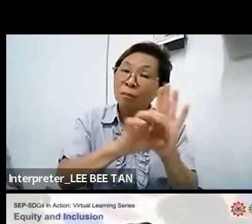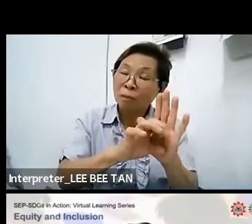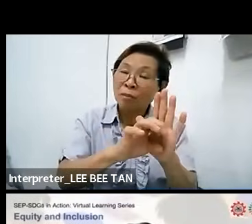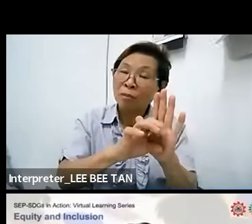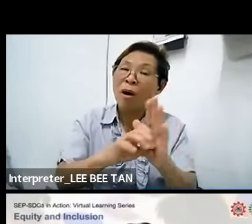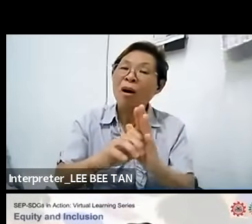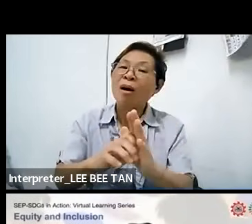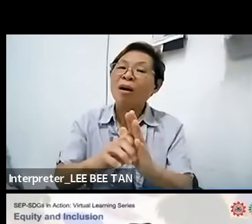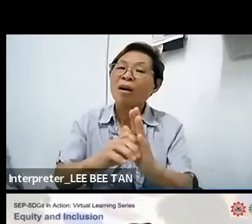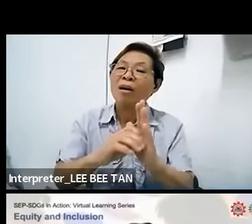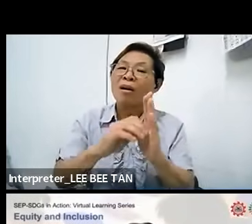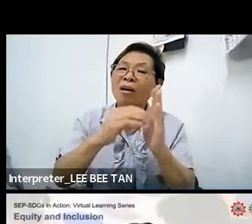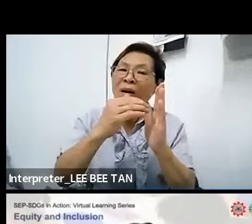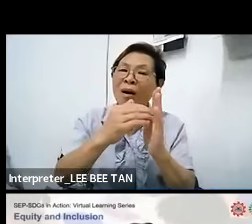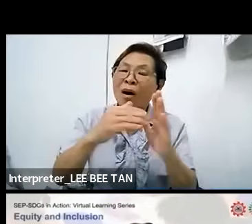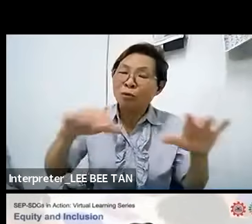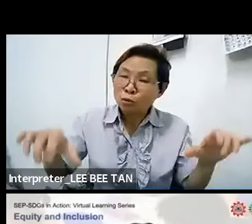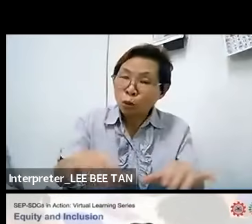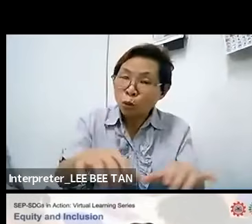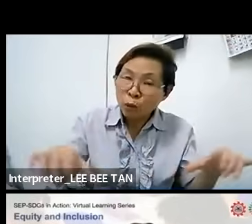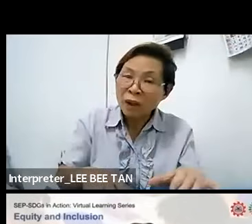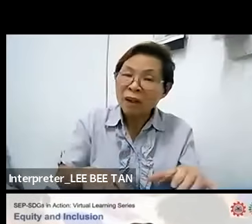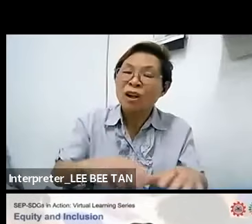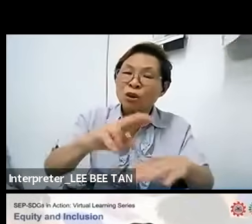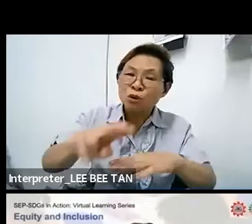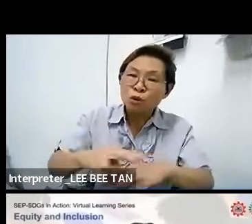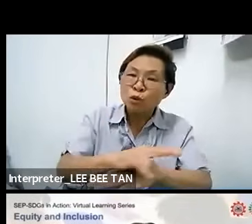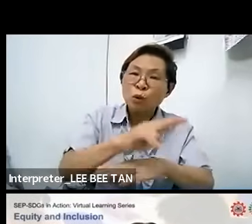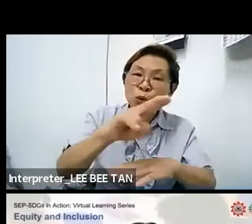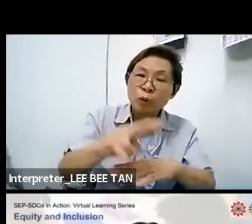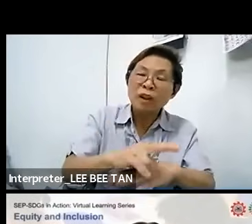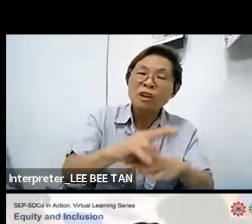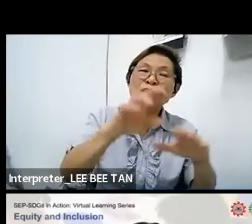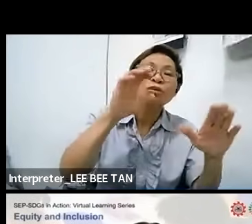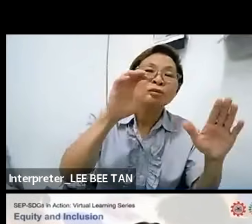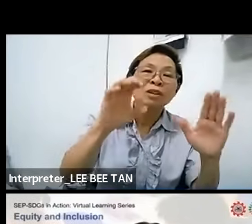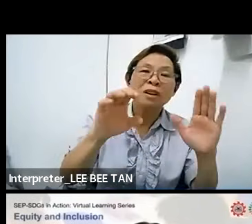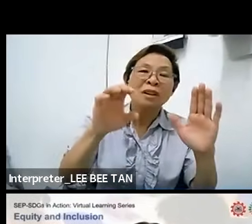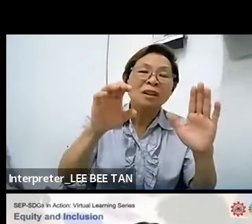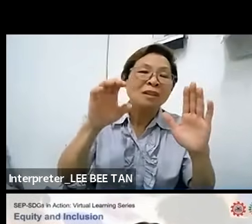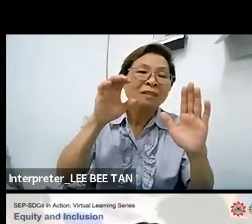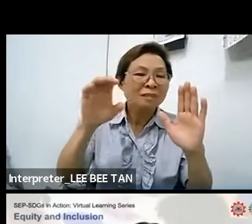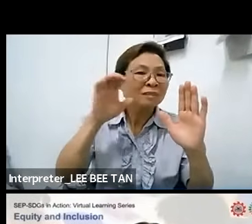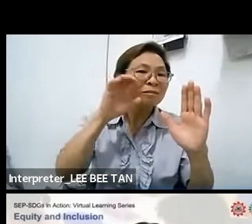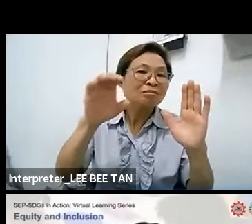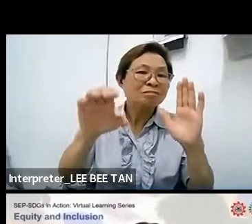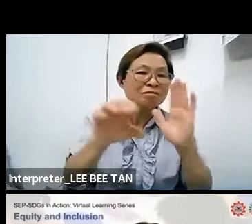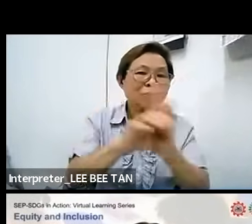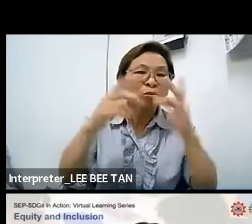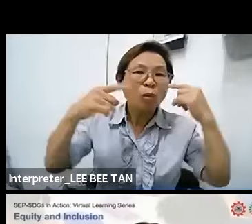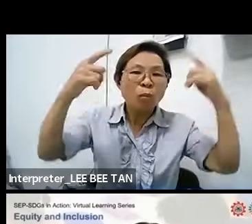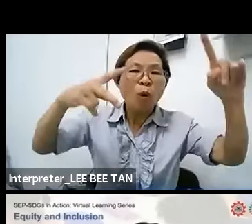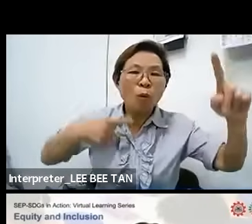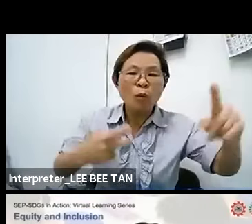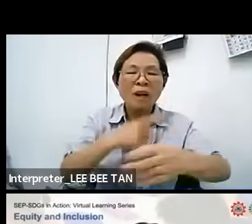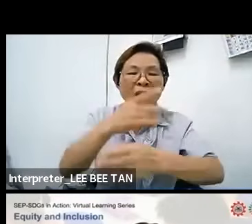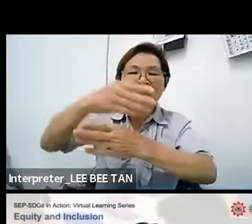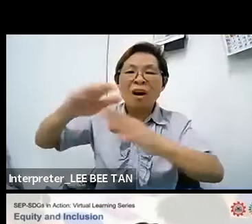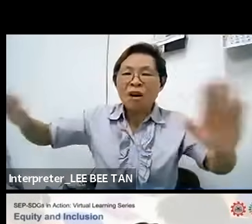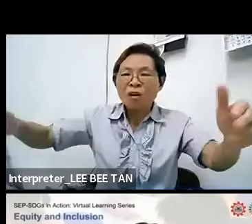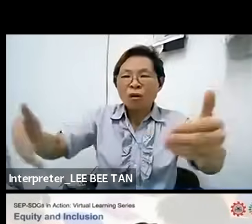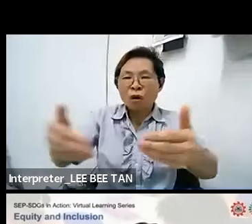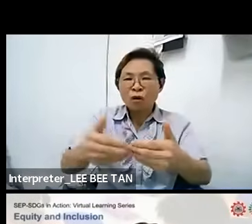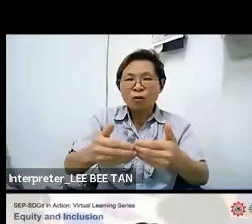practices and initiatives, offering tangible illustrations of successful approaches. And as we conclude this